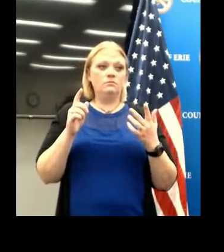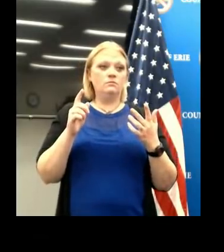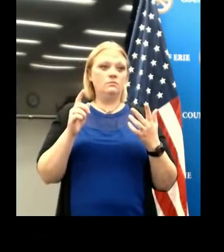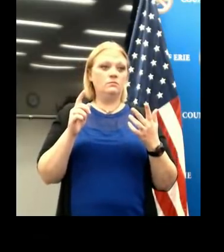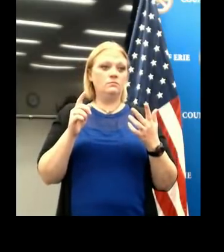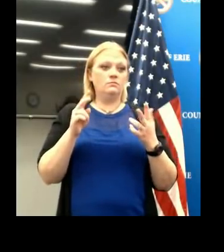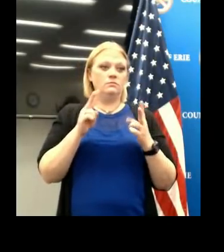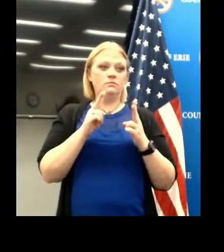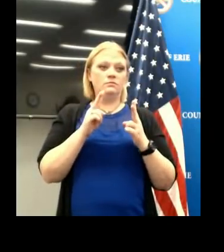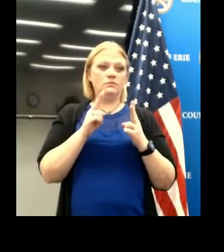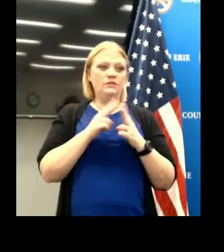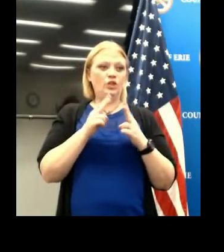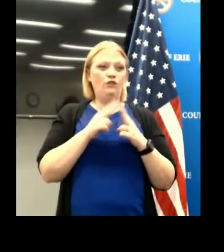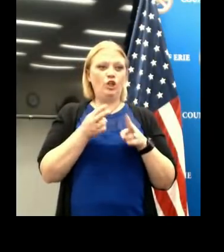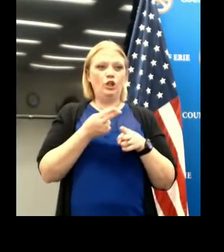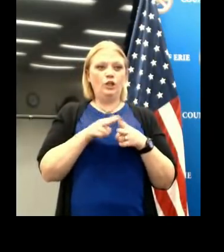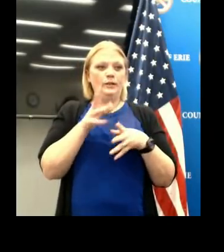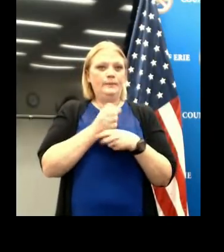succinct story.